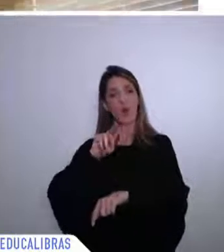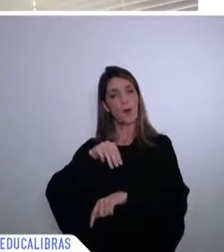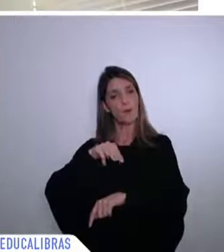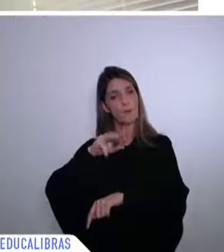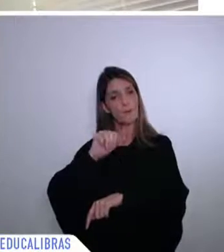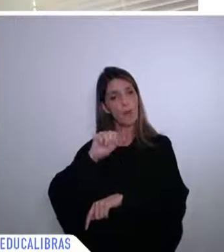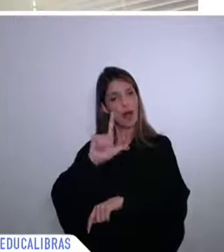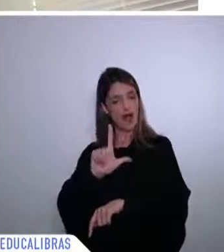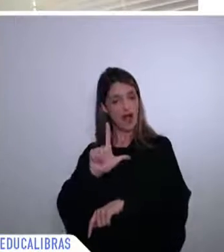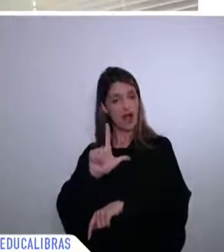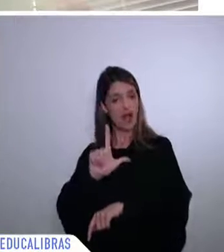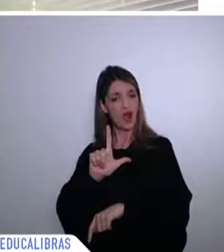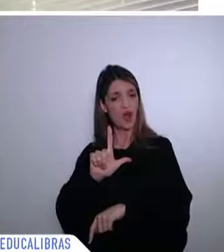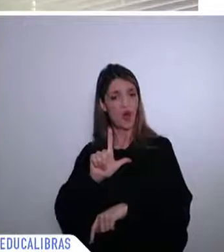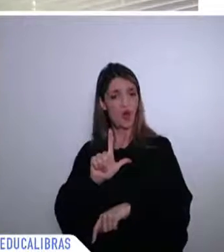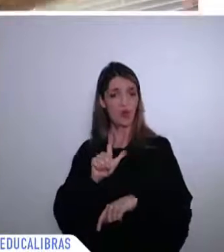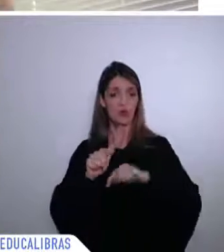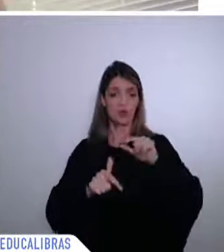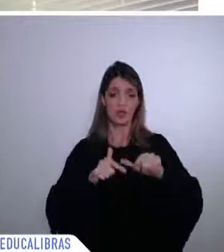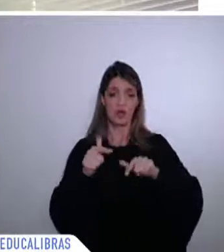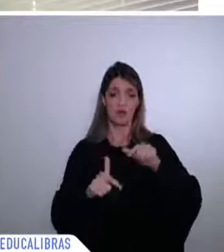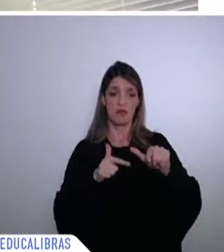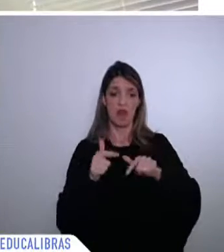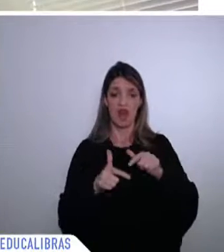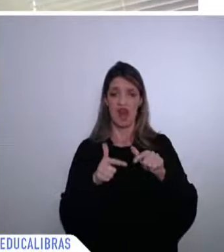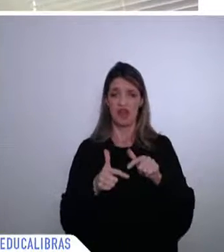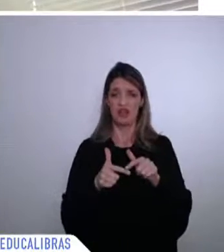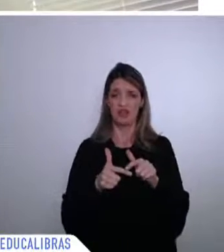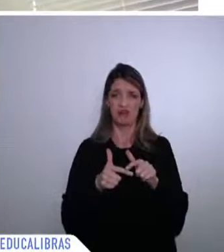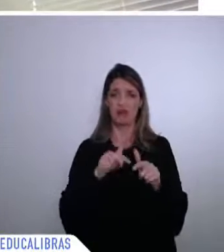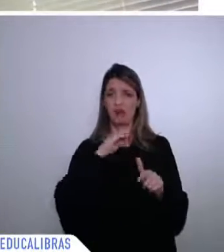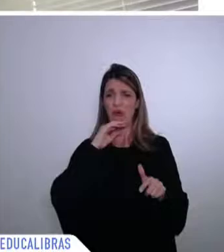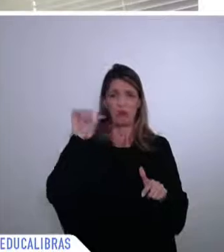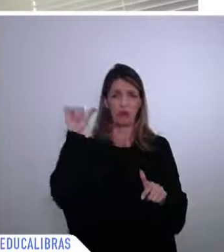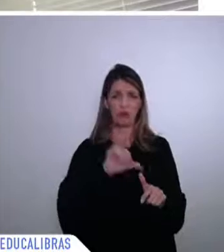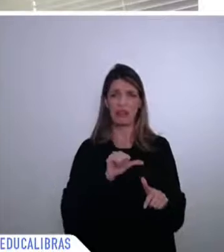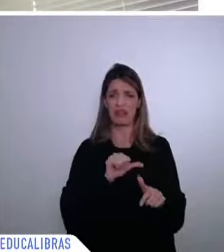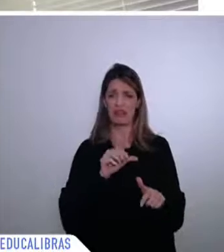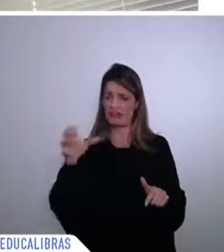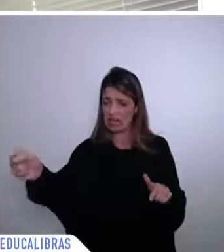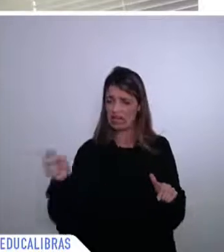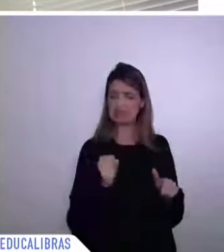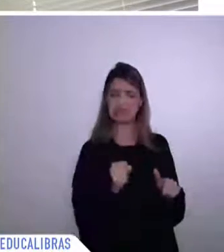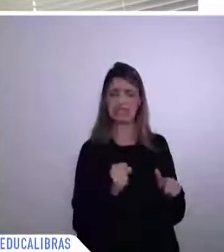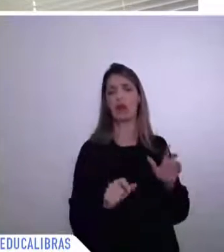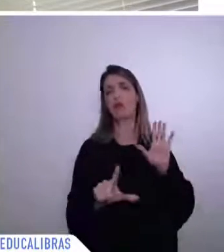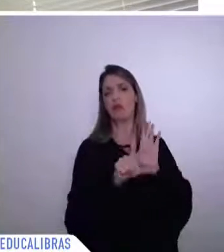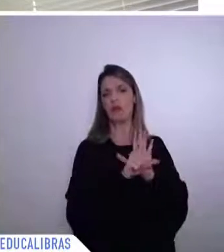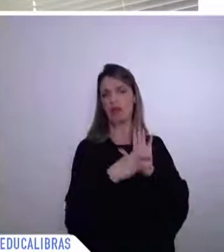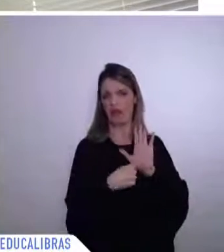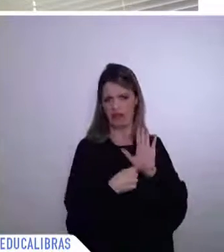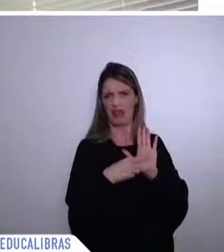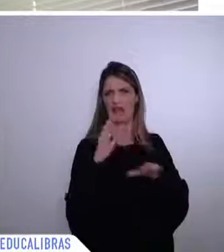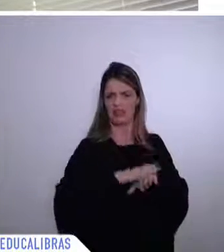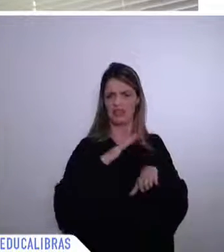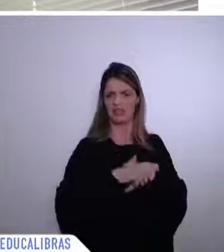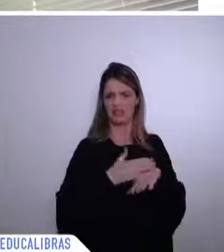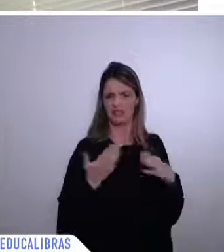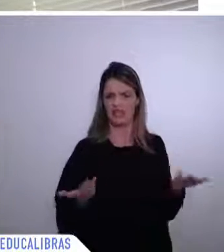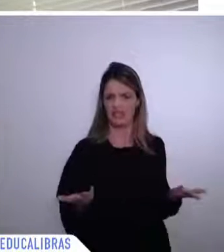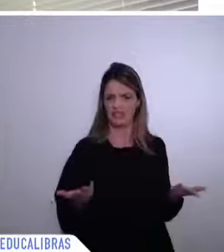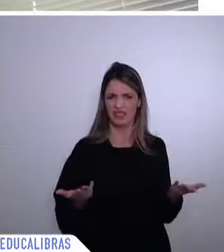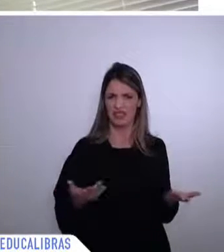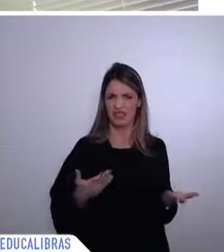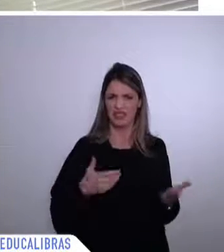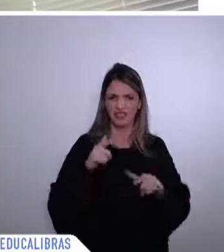matter of making work formal if you're just bringing improper working conditions